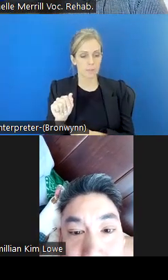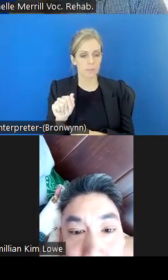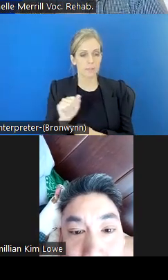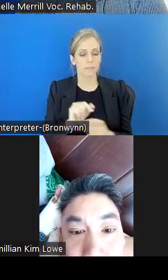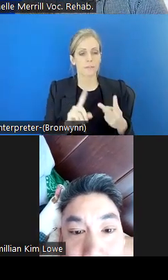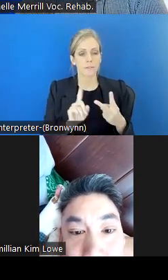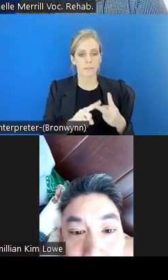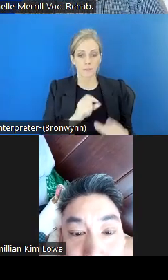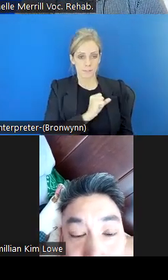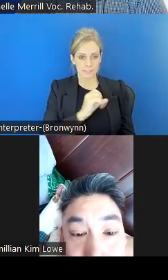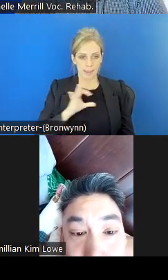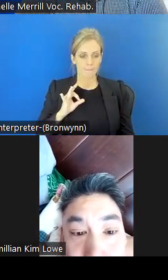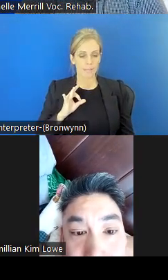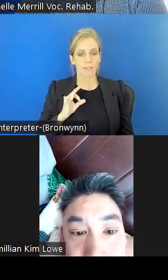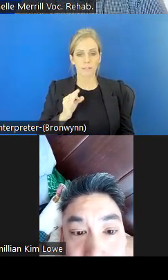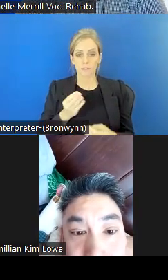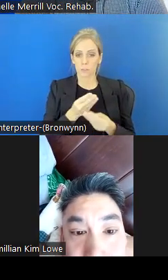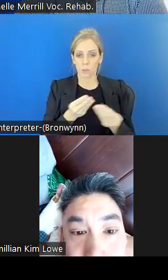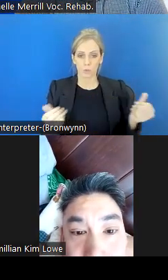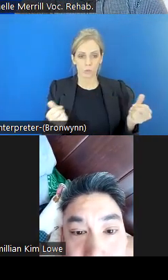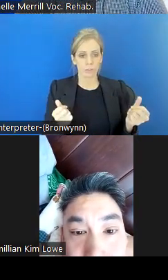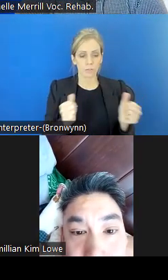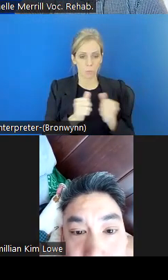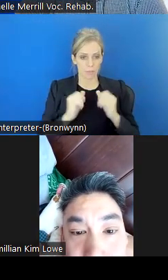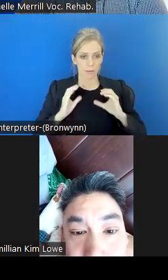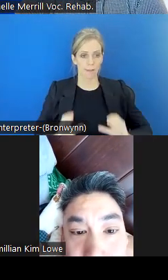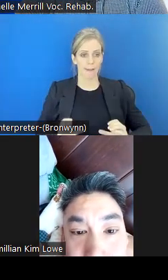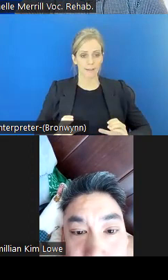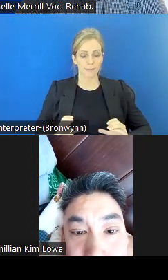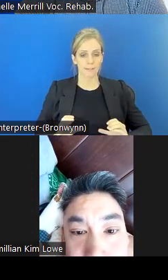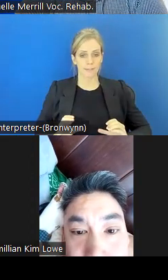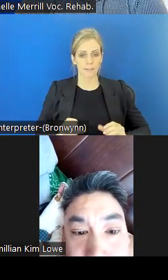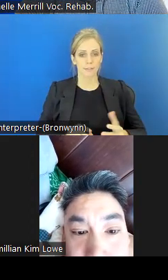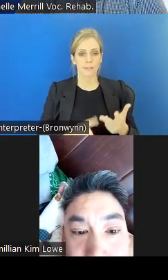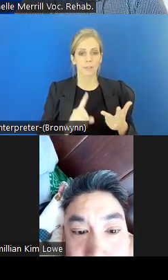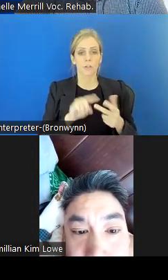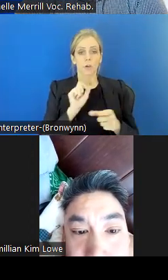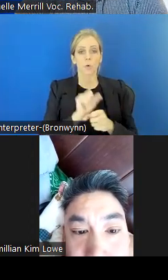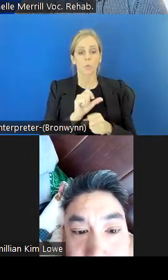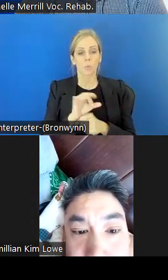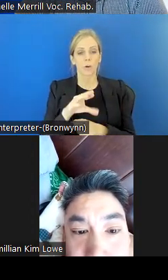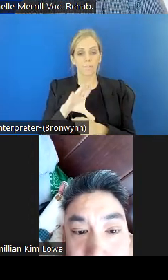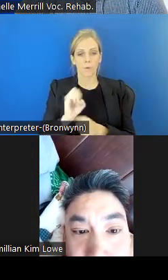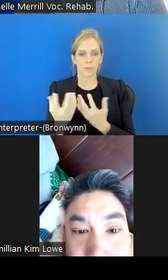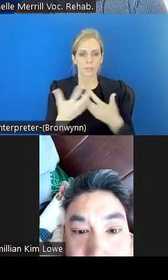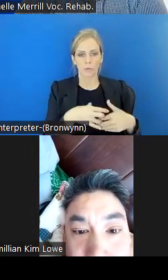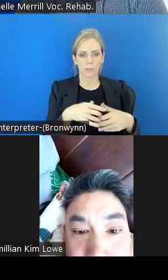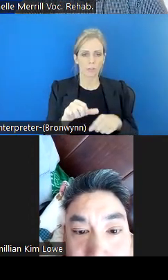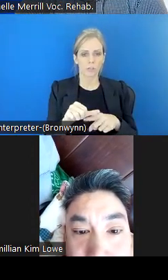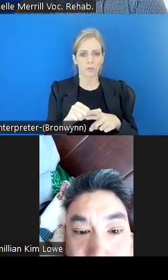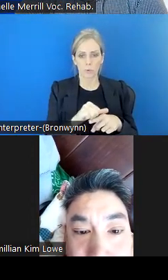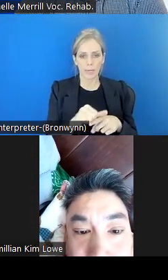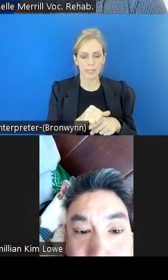we provide with our clients, workforce integration and training, tax benefits. There's a lot